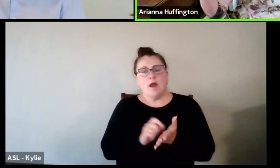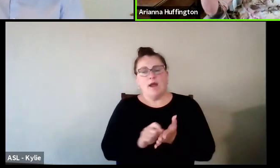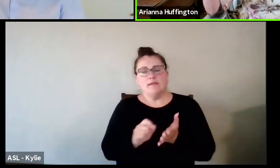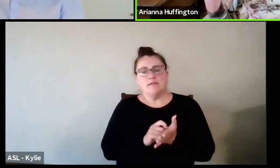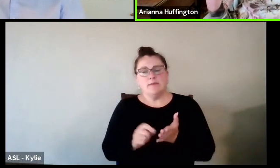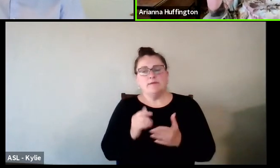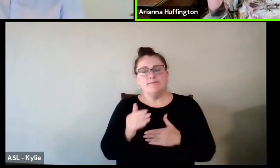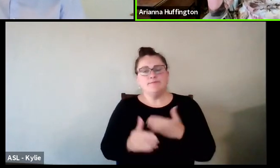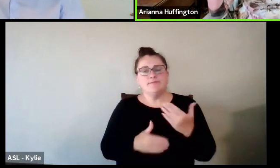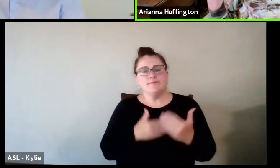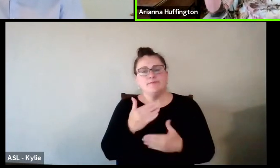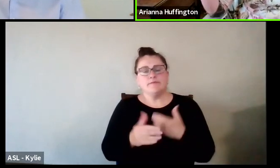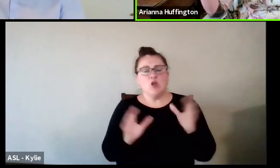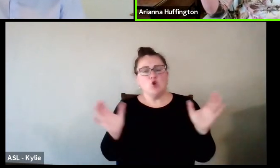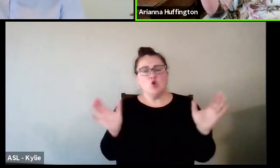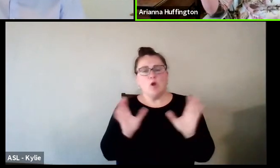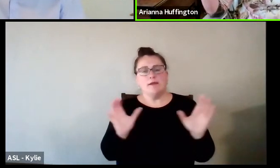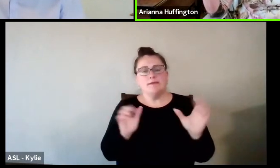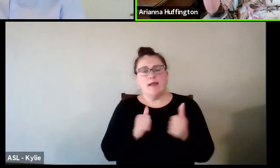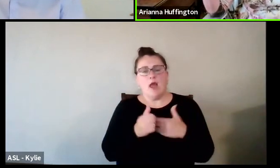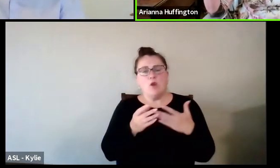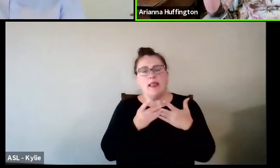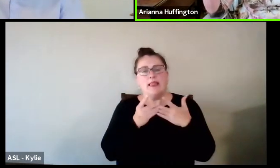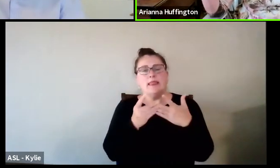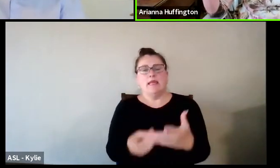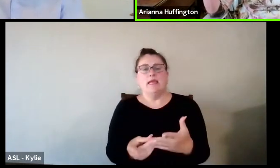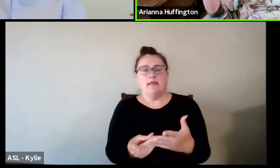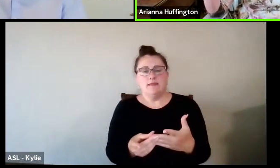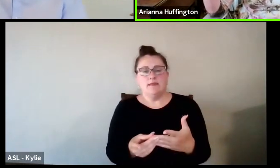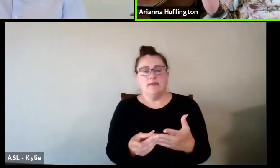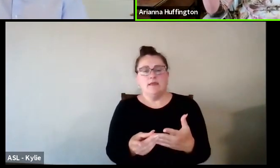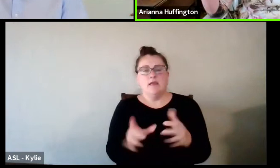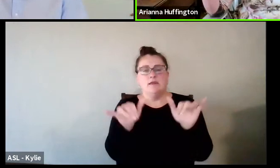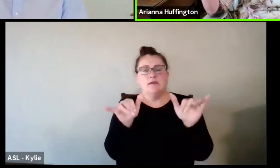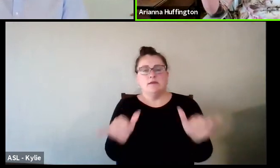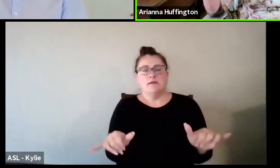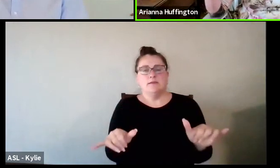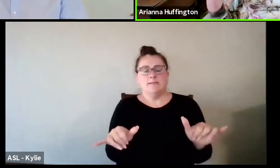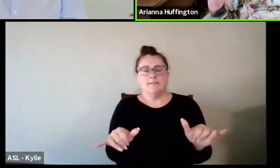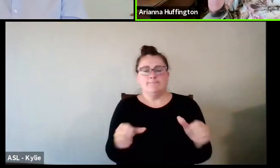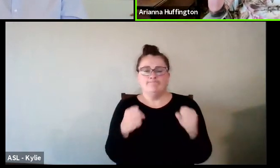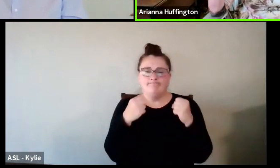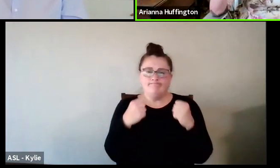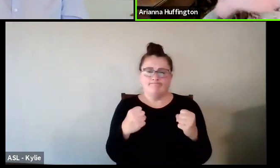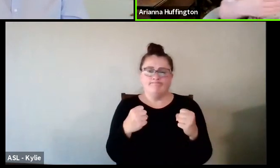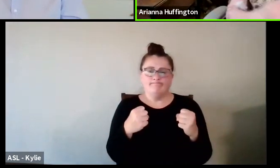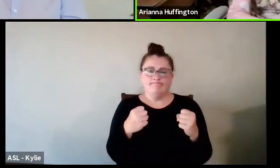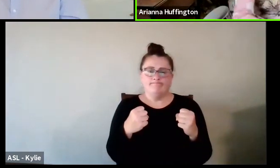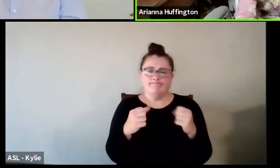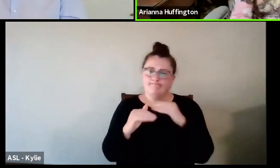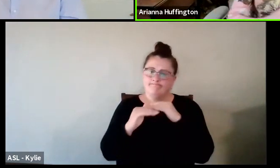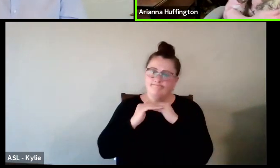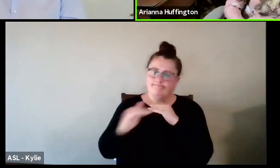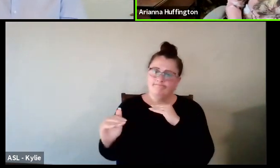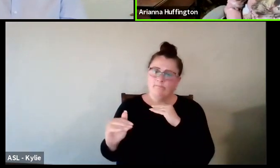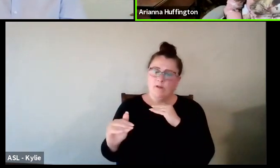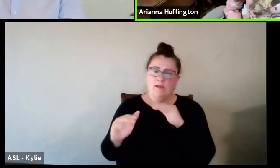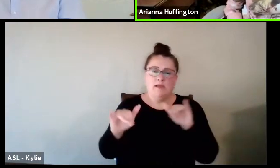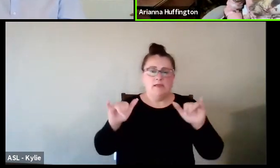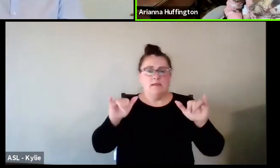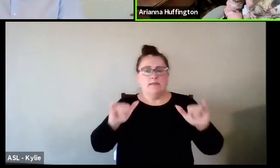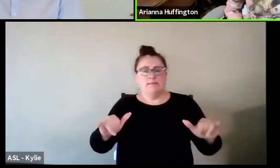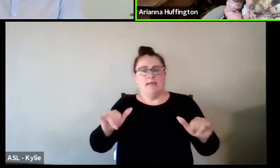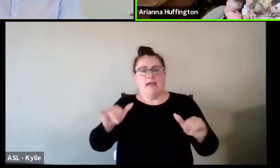through crisis, how to lead while remaining unflappable. Like, how can you stay in the eye of the